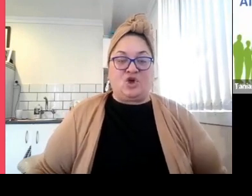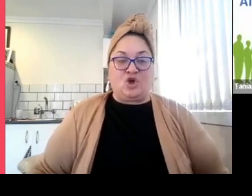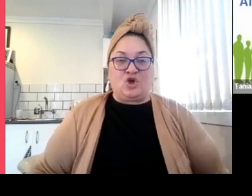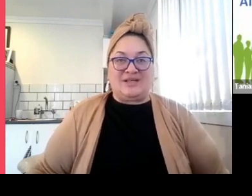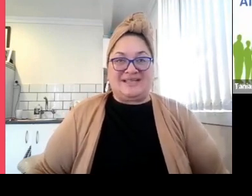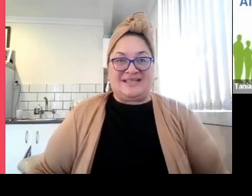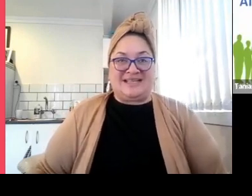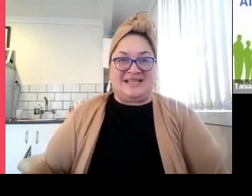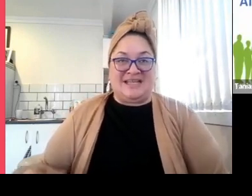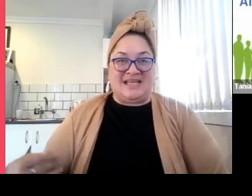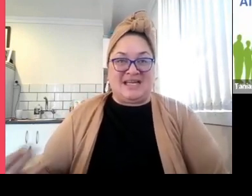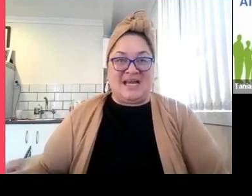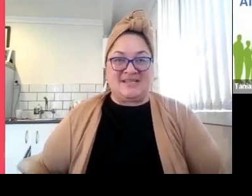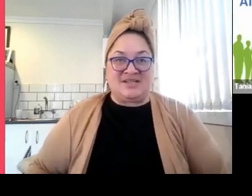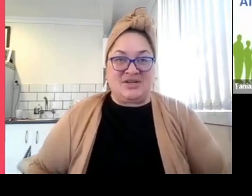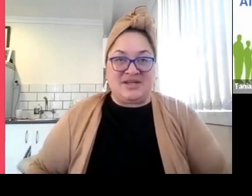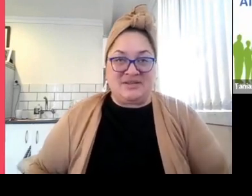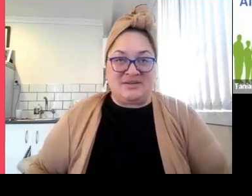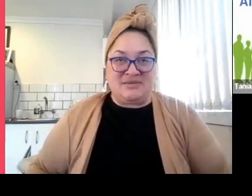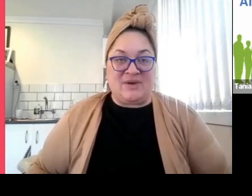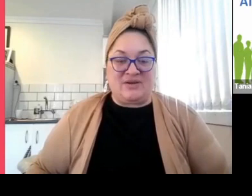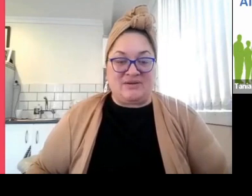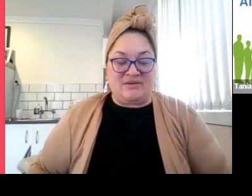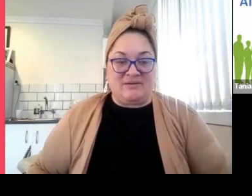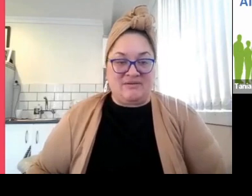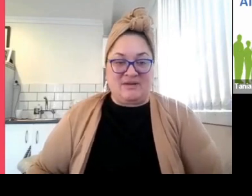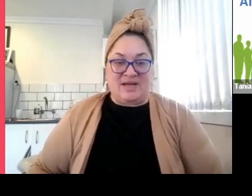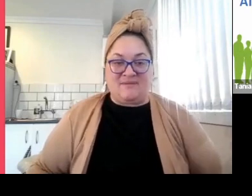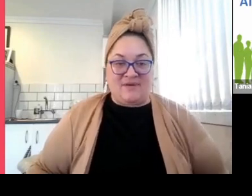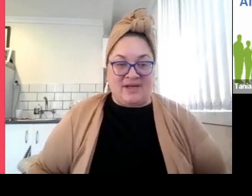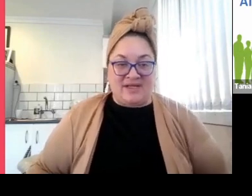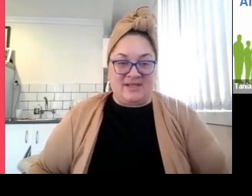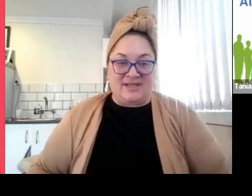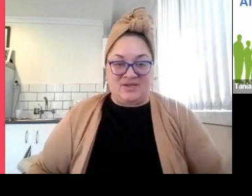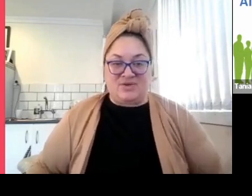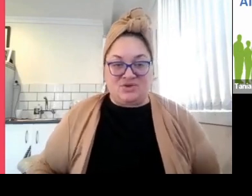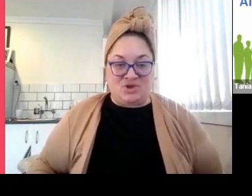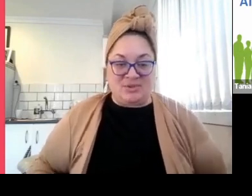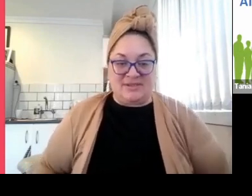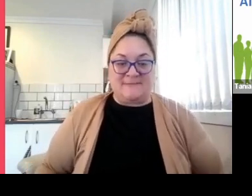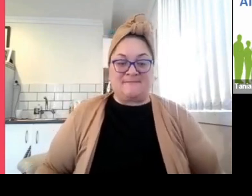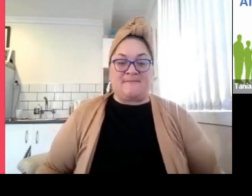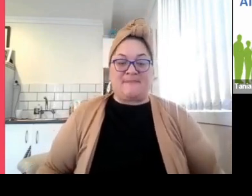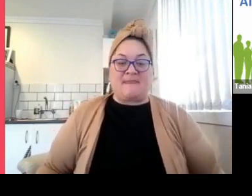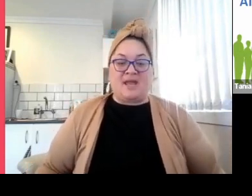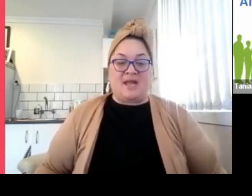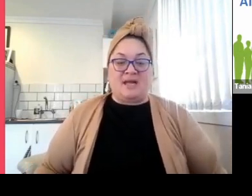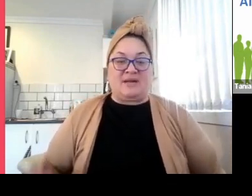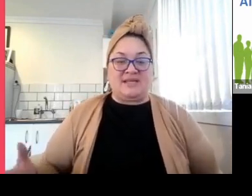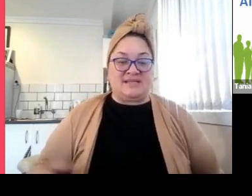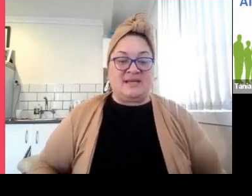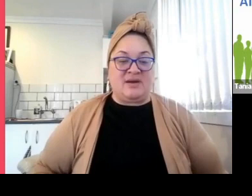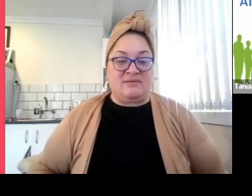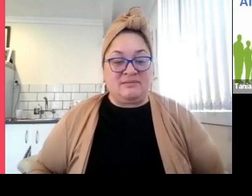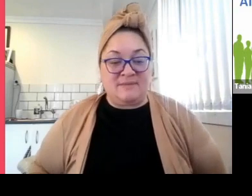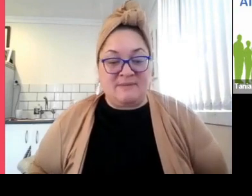I will include in the last slide where you can find these two YouTubers.